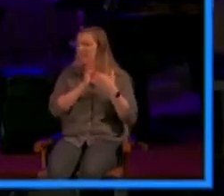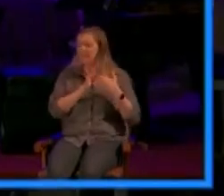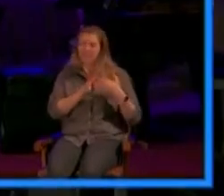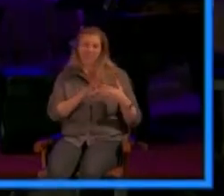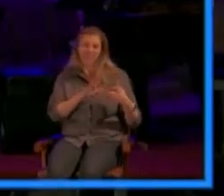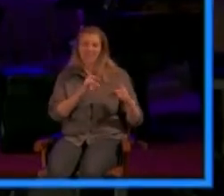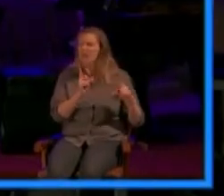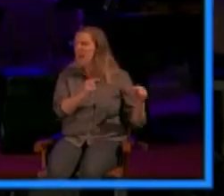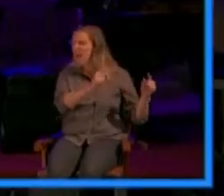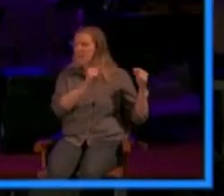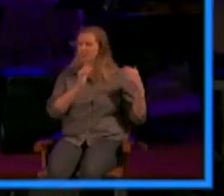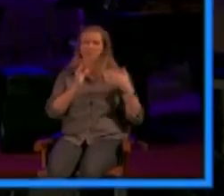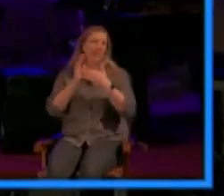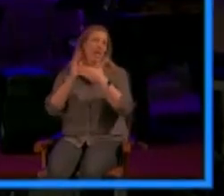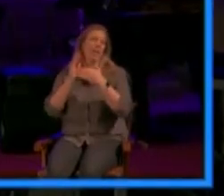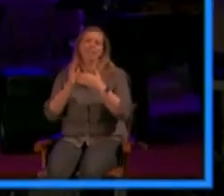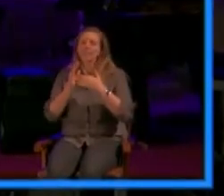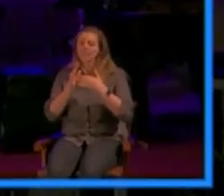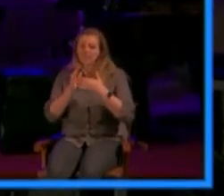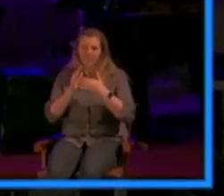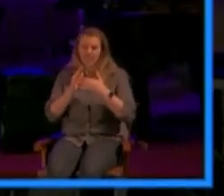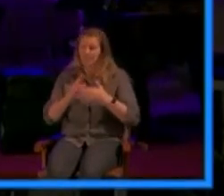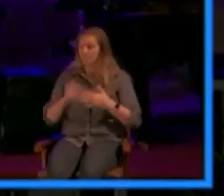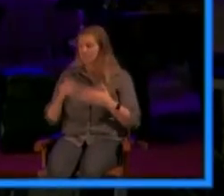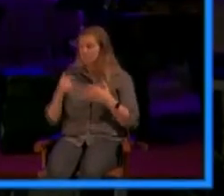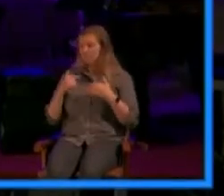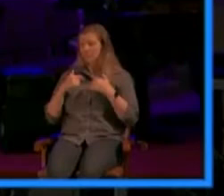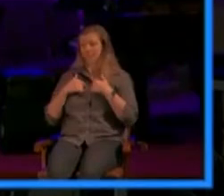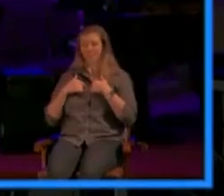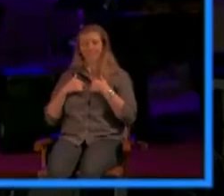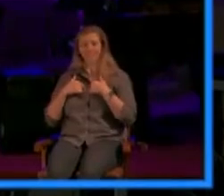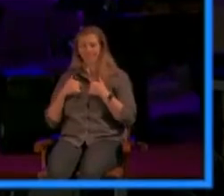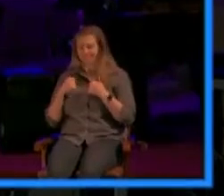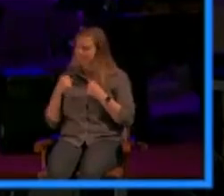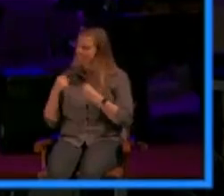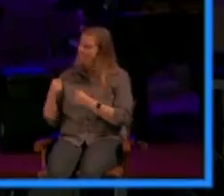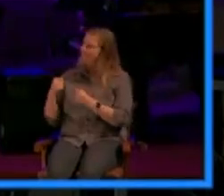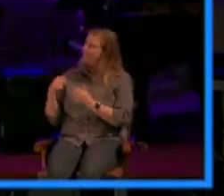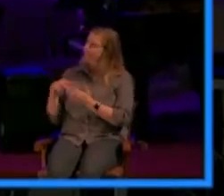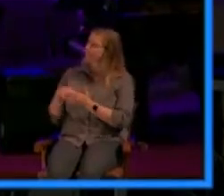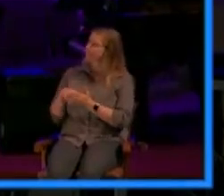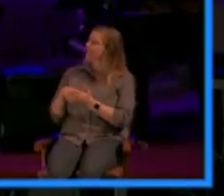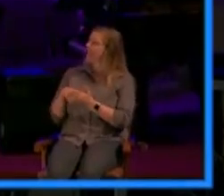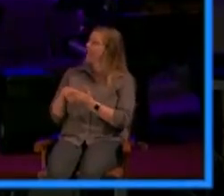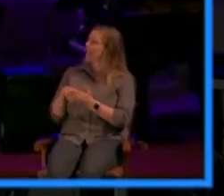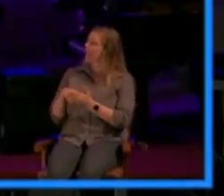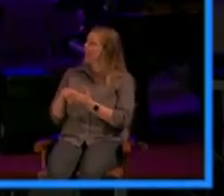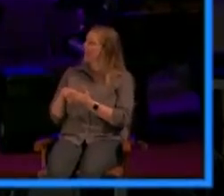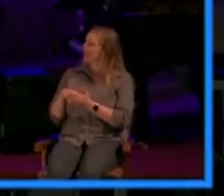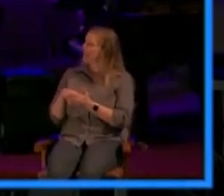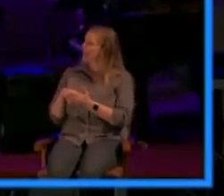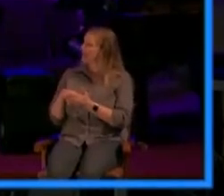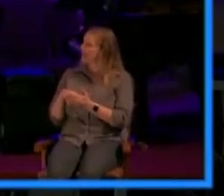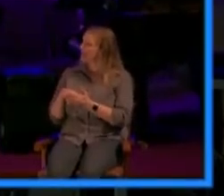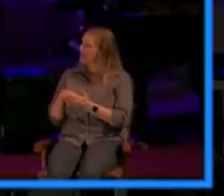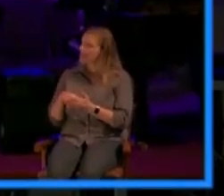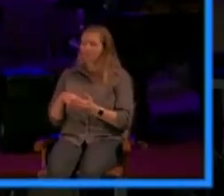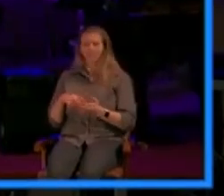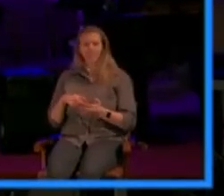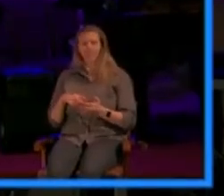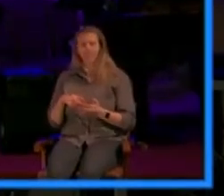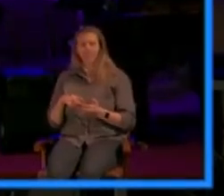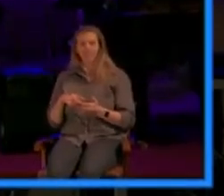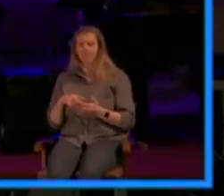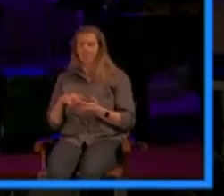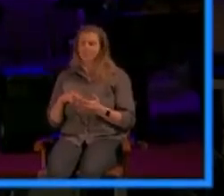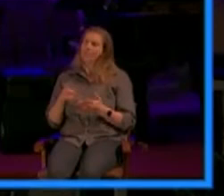clearly counterculture, it may very well be that you don't take that in some sort of smart-alecky kind of way. Well, I'm just